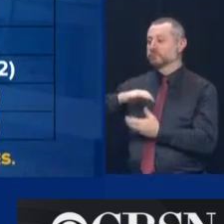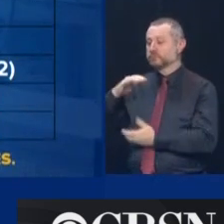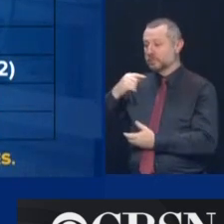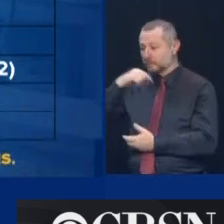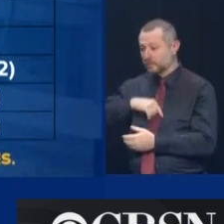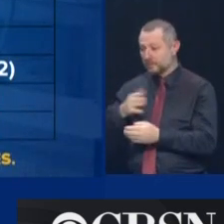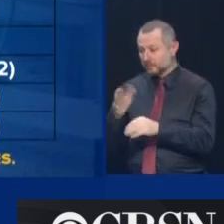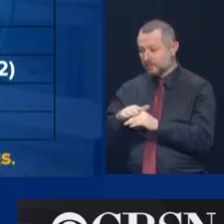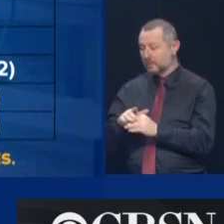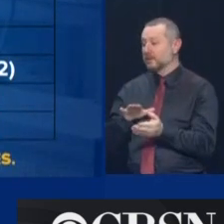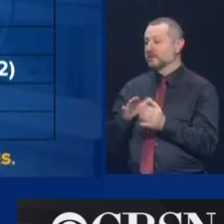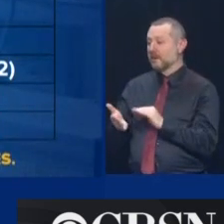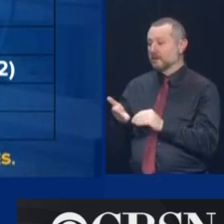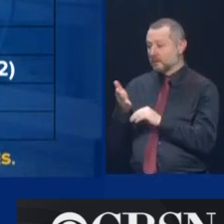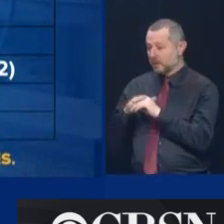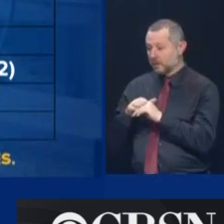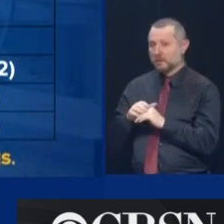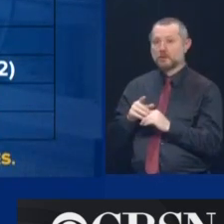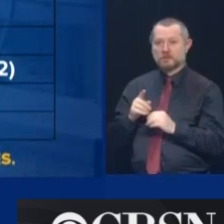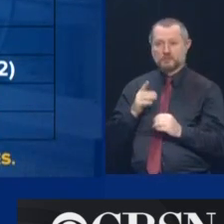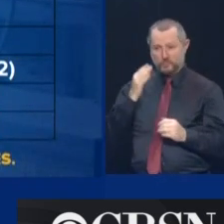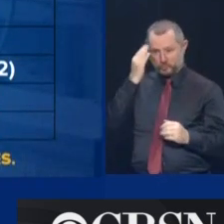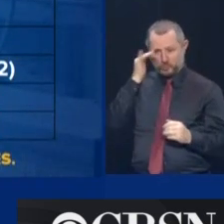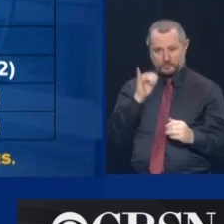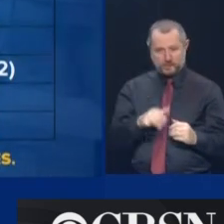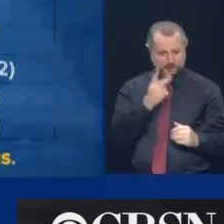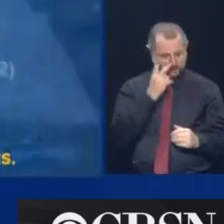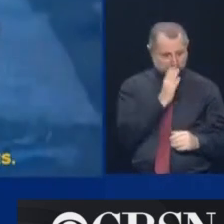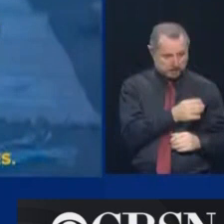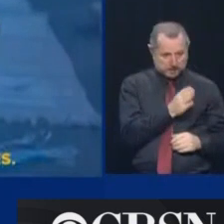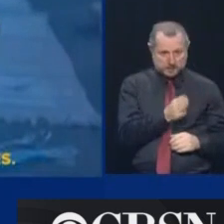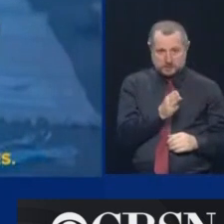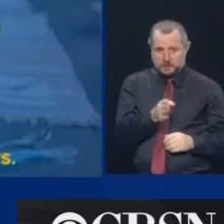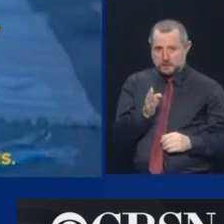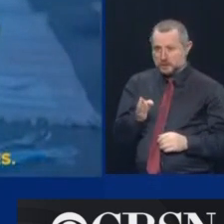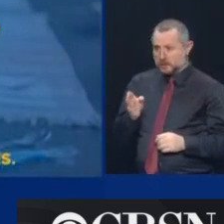deaths go up. And that is exactly what is happening.